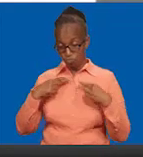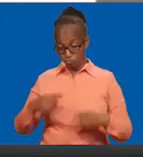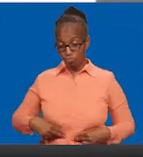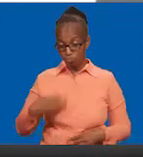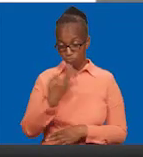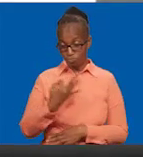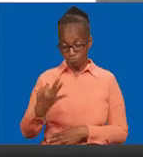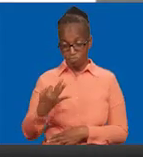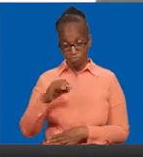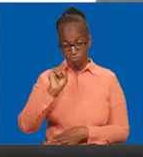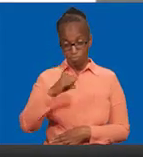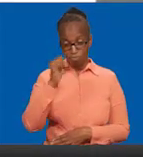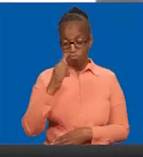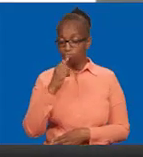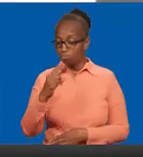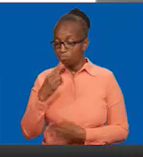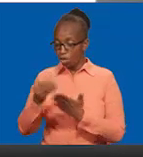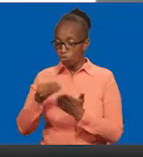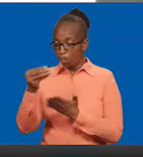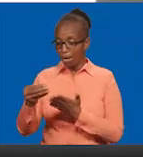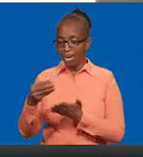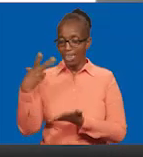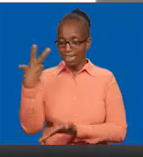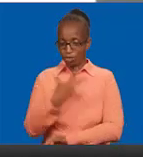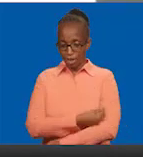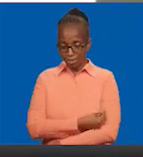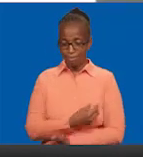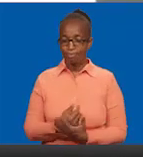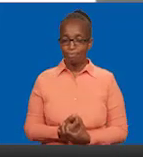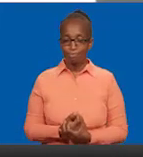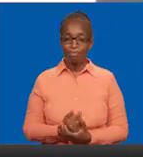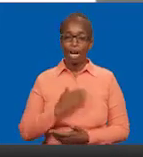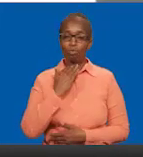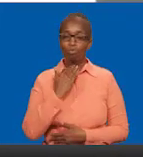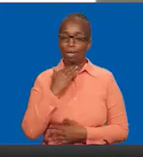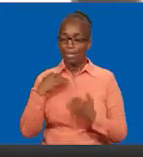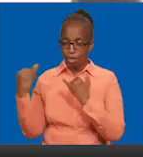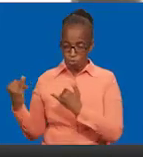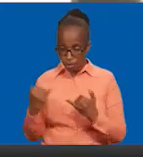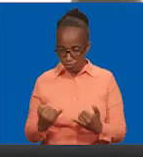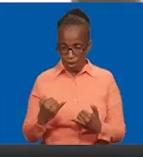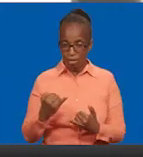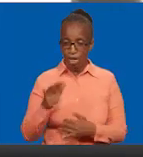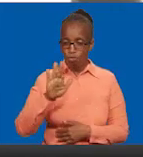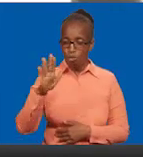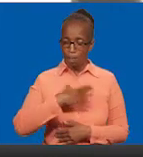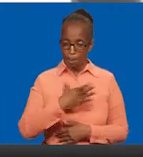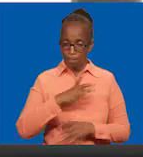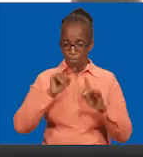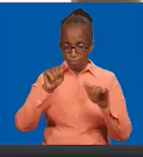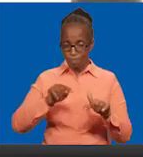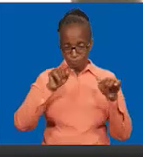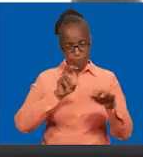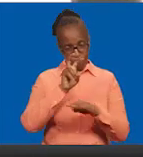a health facility is not asked to go and buy drugs somewhere else, but the drugs are available within the facility. So, Your Excellency, I would invite you